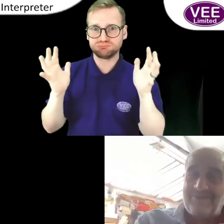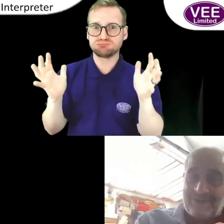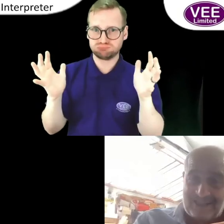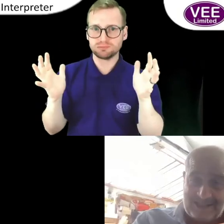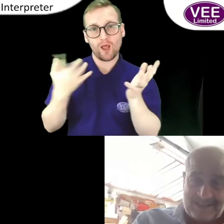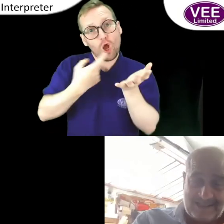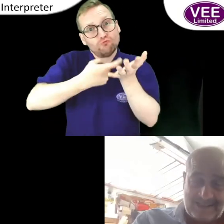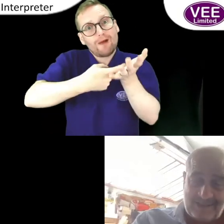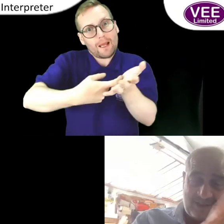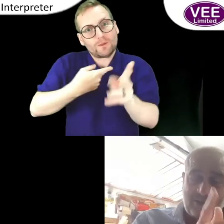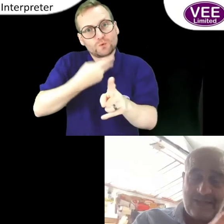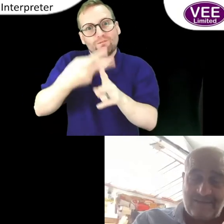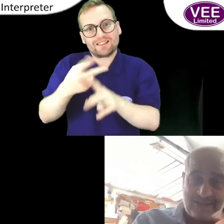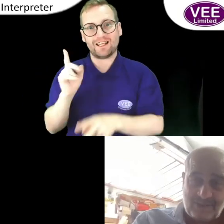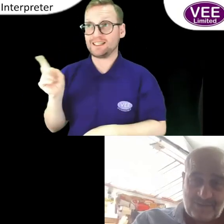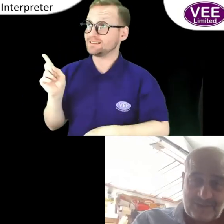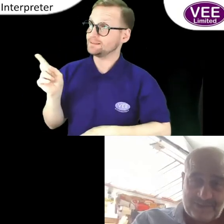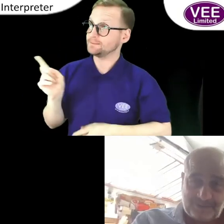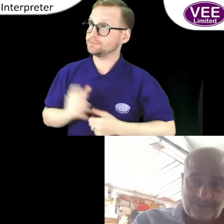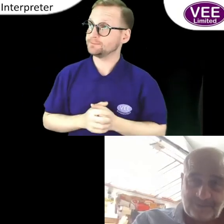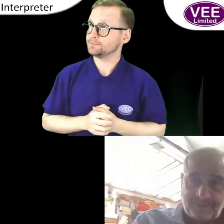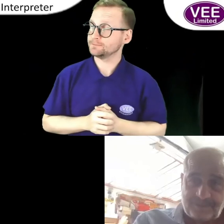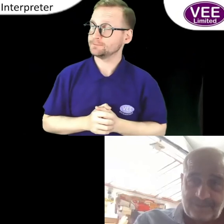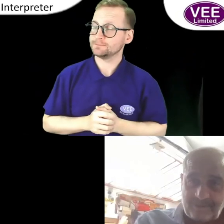recommend visiting this installation. Can we have the last one, please?